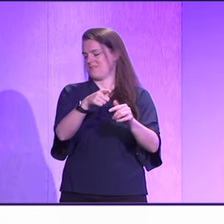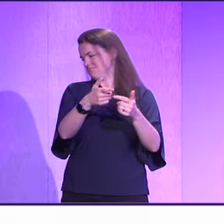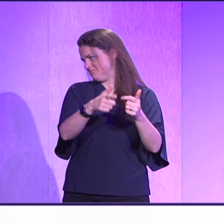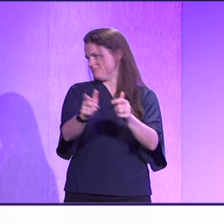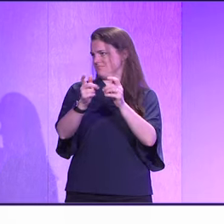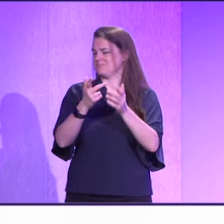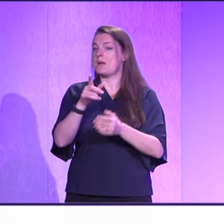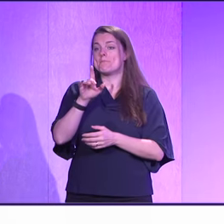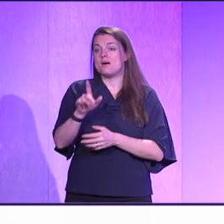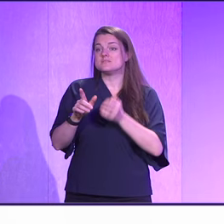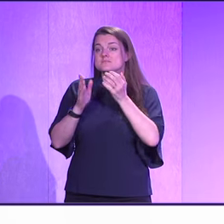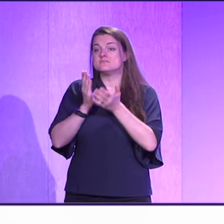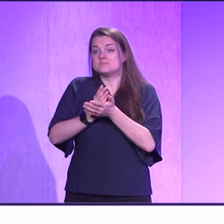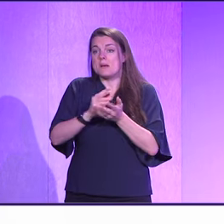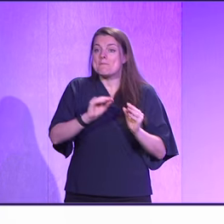planes will be fine.